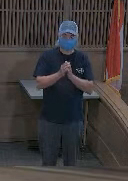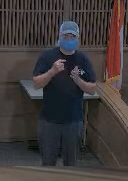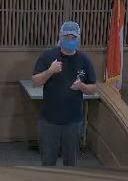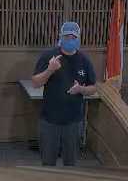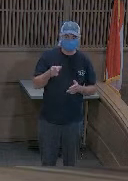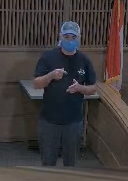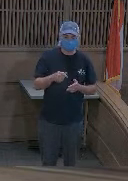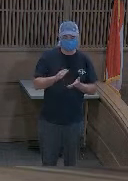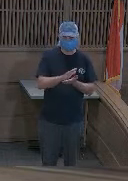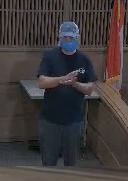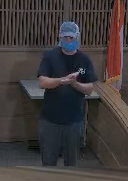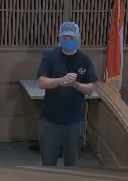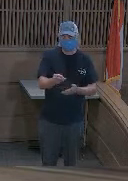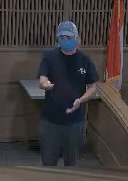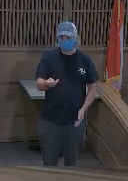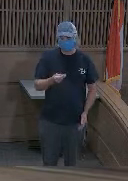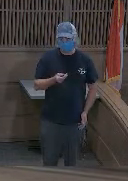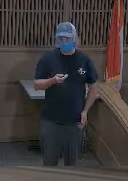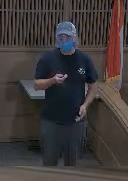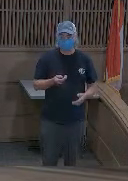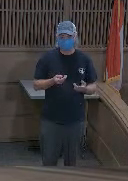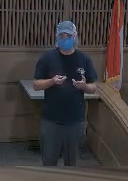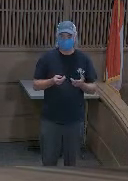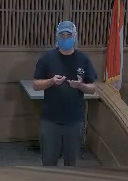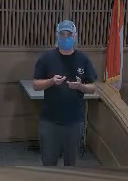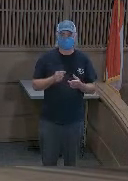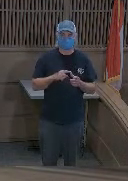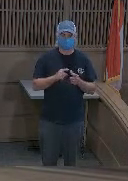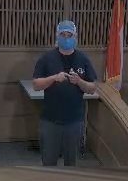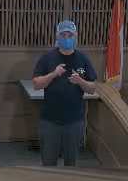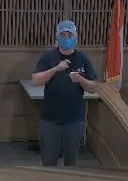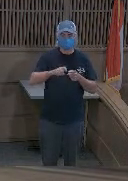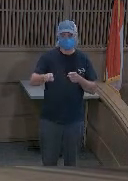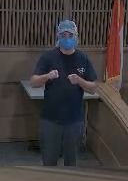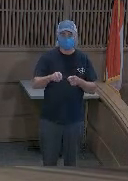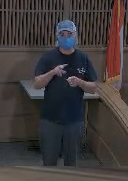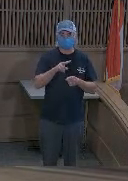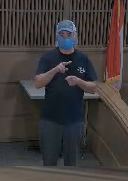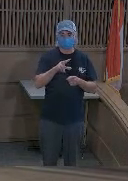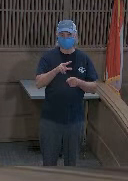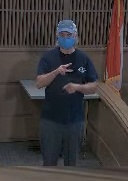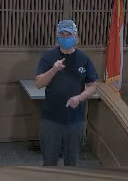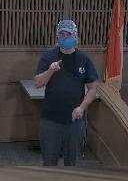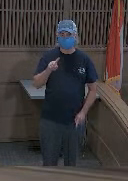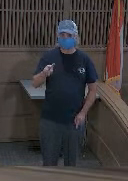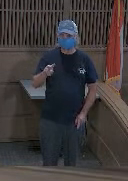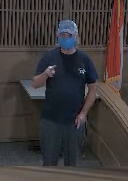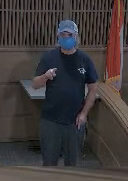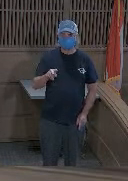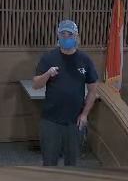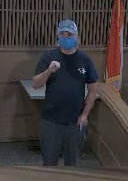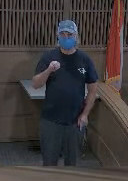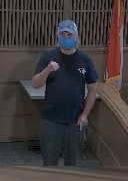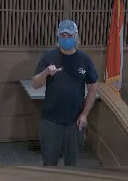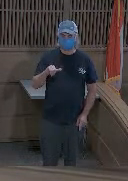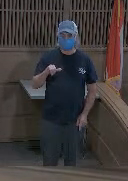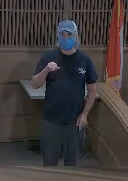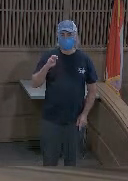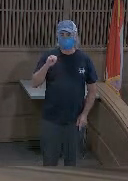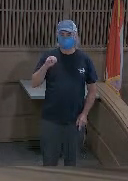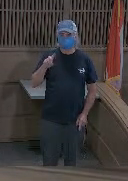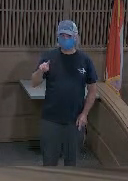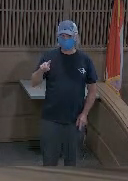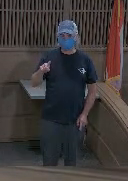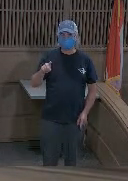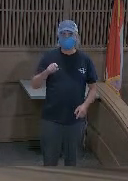give you the referral, again, call 229-312-MyMD. If you come to the emergency department and you have a positive test, I want